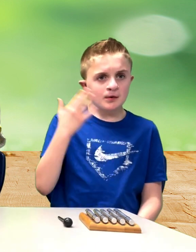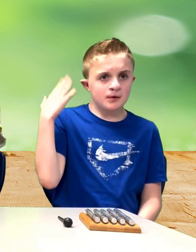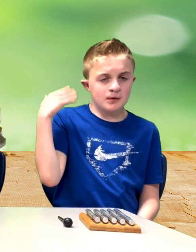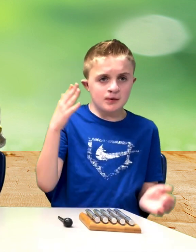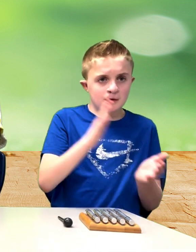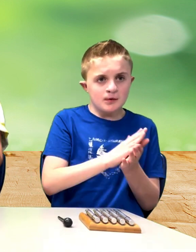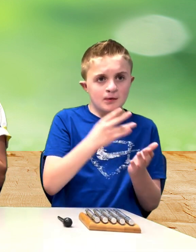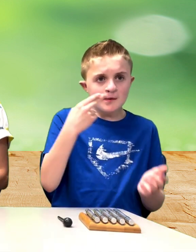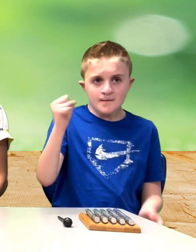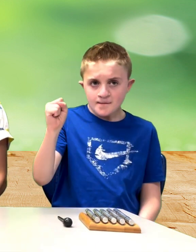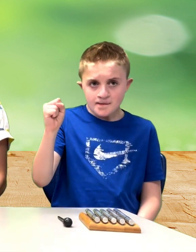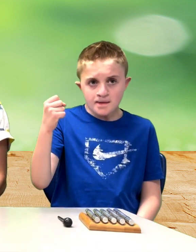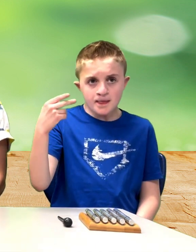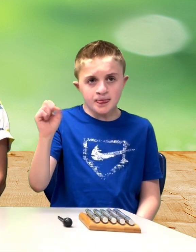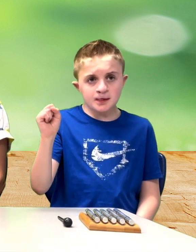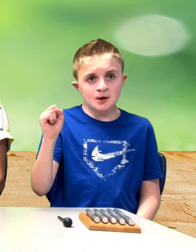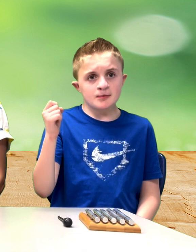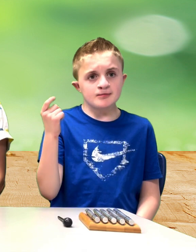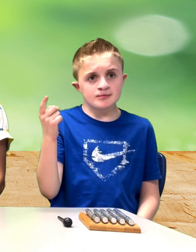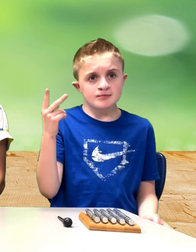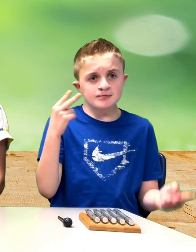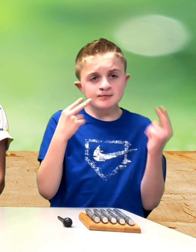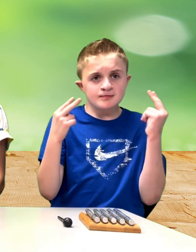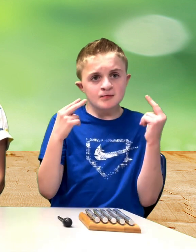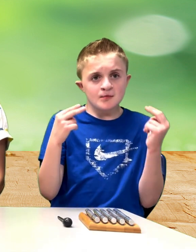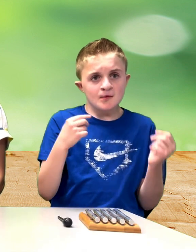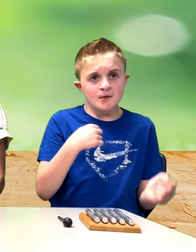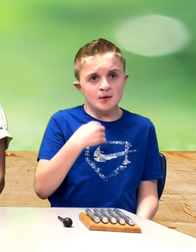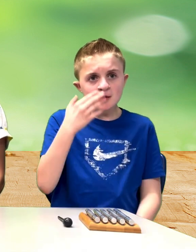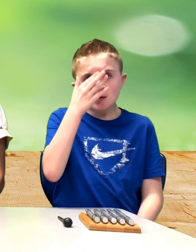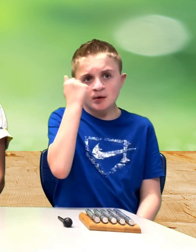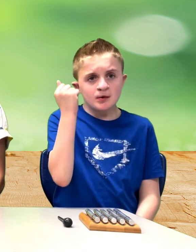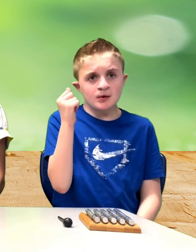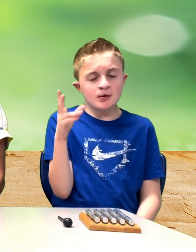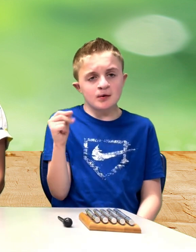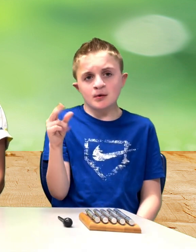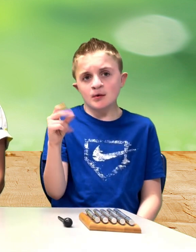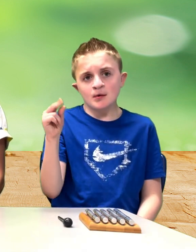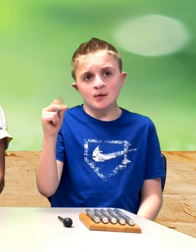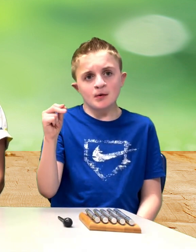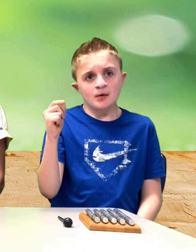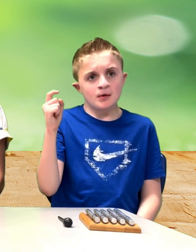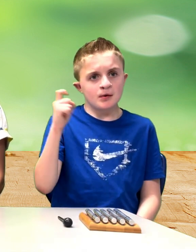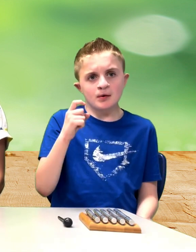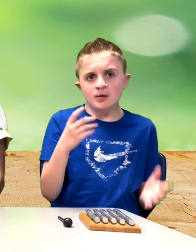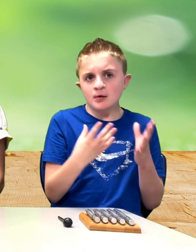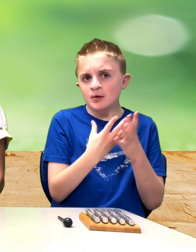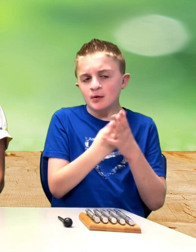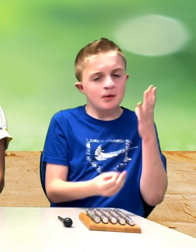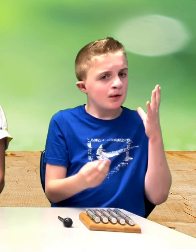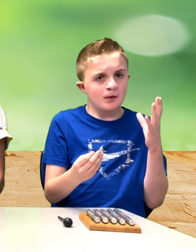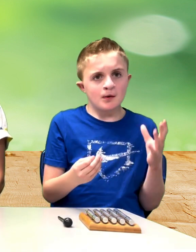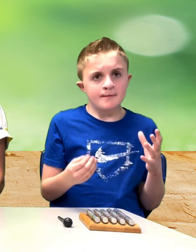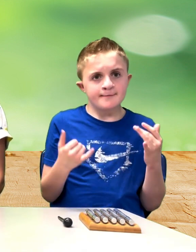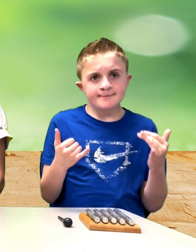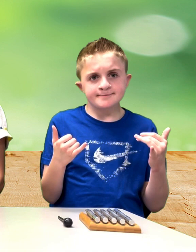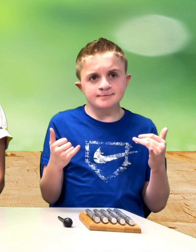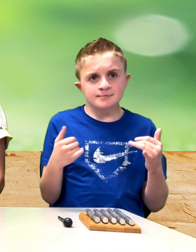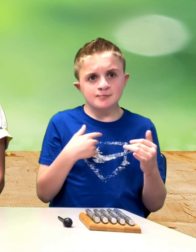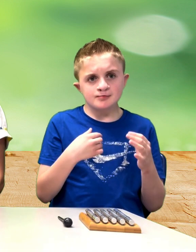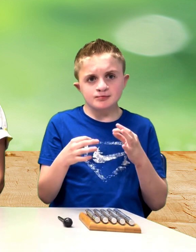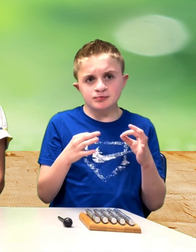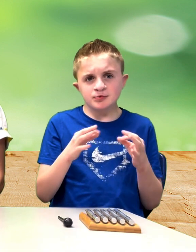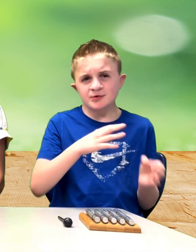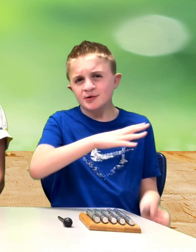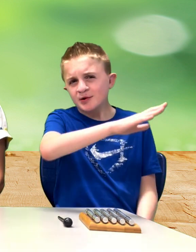it. Boys and girls, today's our first day when we start thinking about our words and